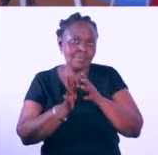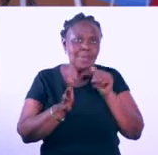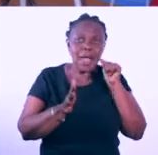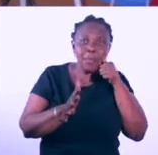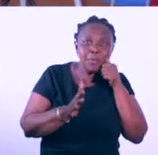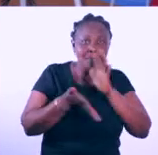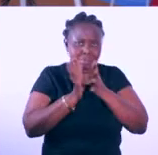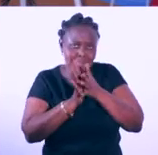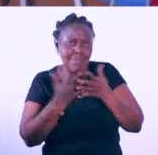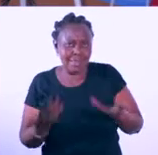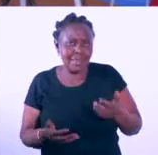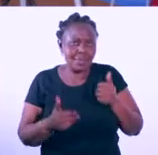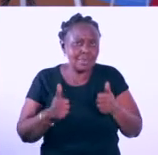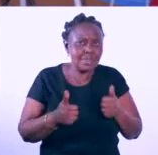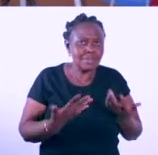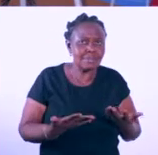put.